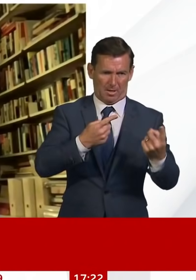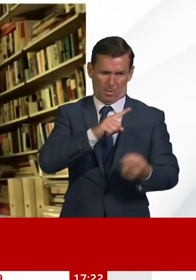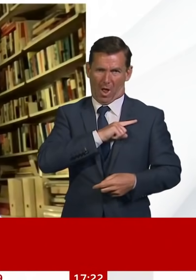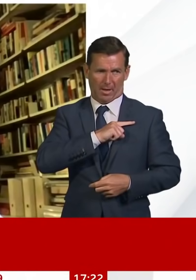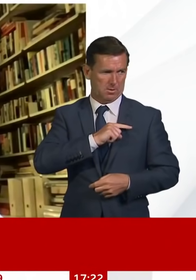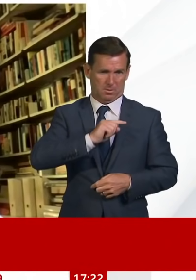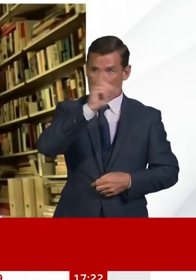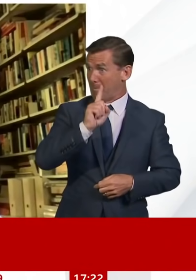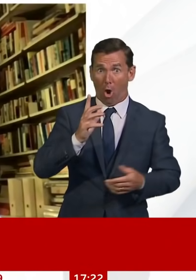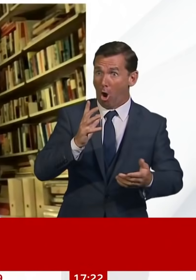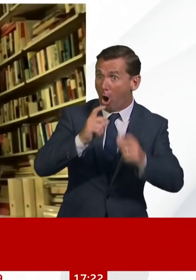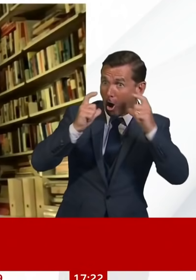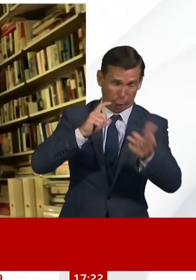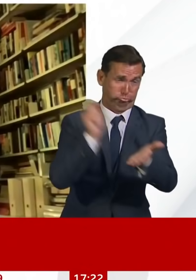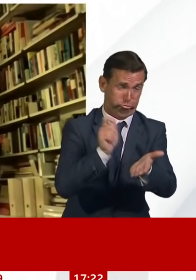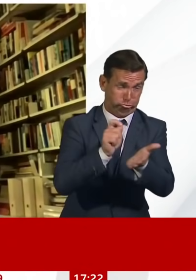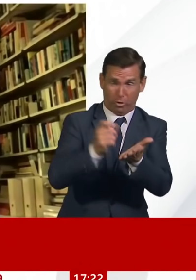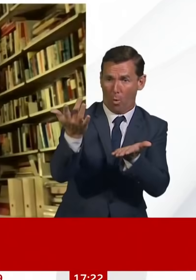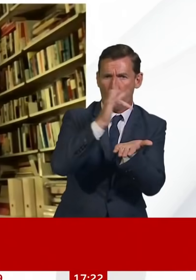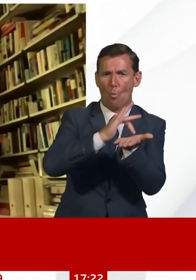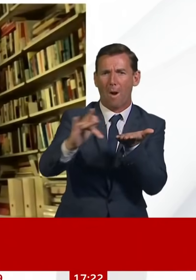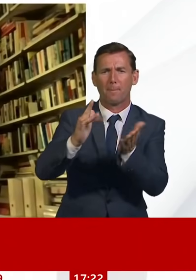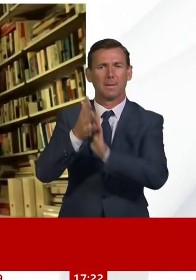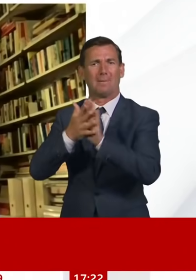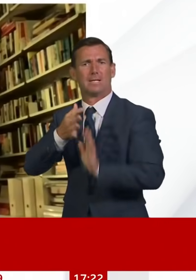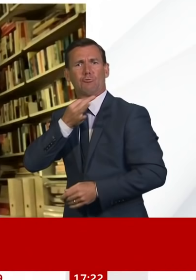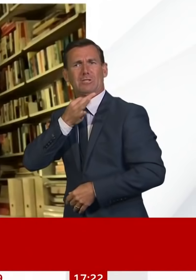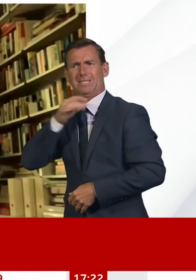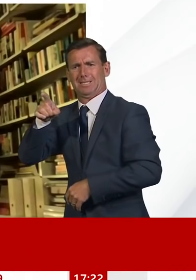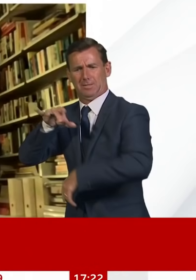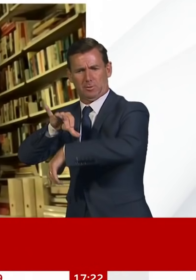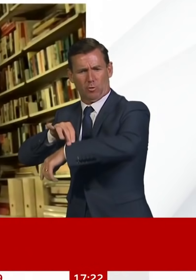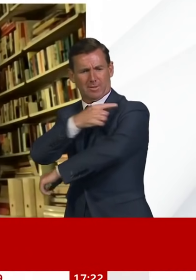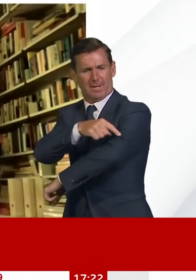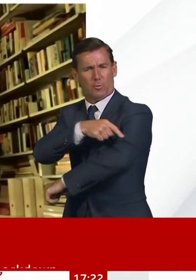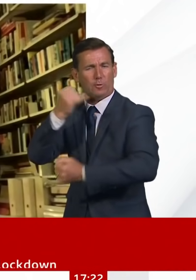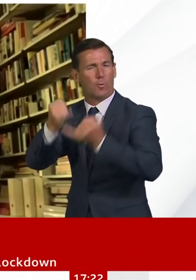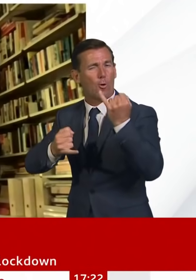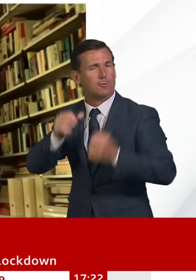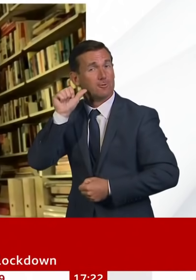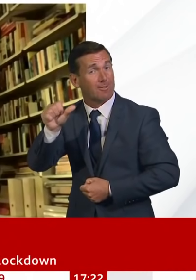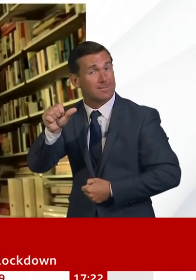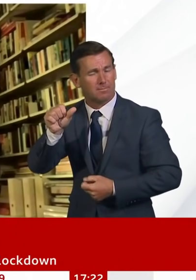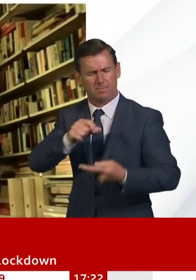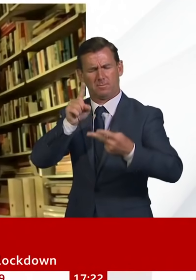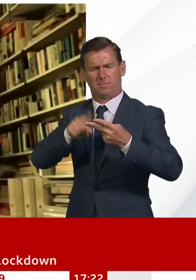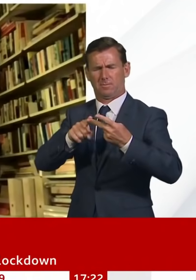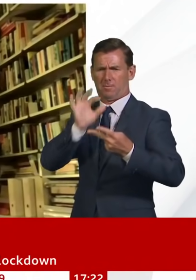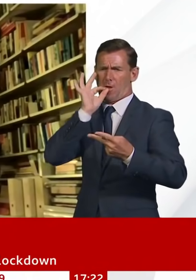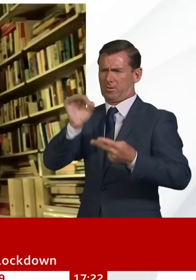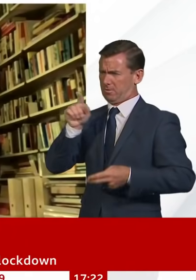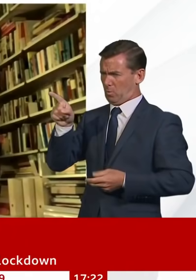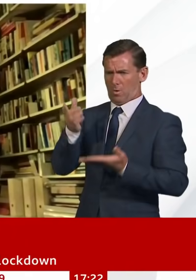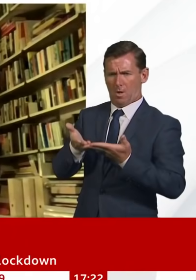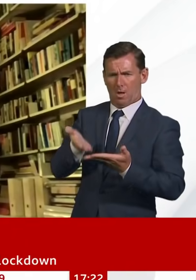healthcare workers of masks? And secondly, you have dramatically increased the capacity to test. We're up to the capacity of 40,000 a